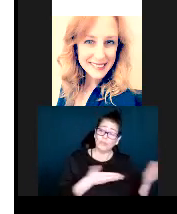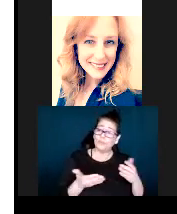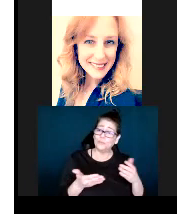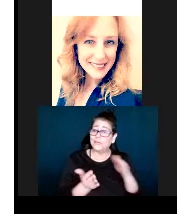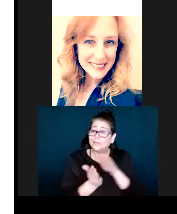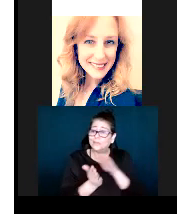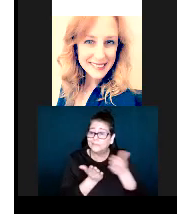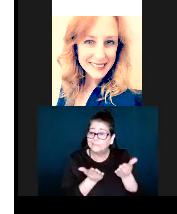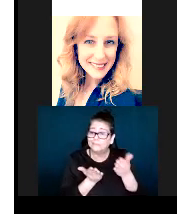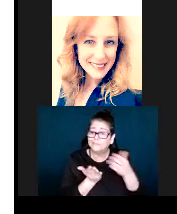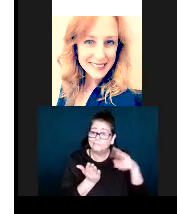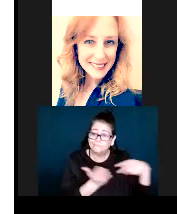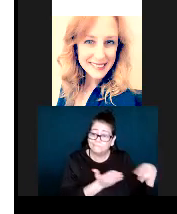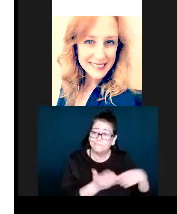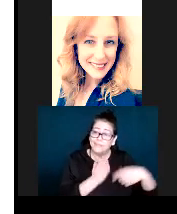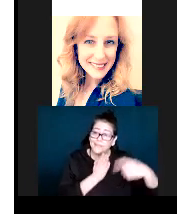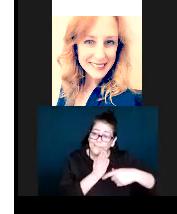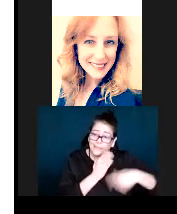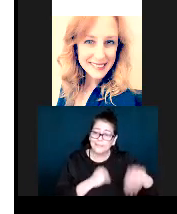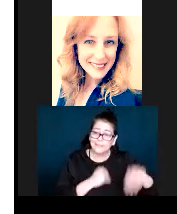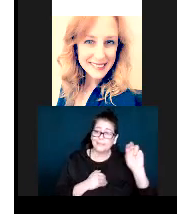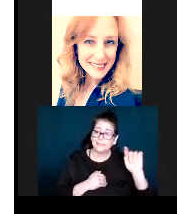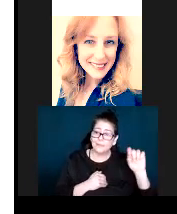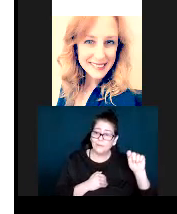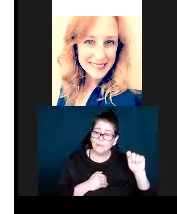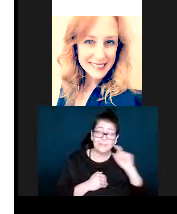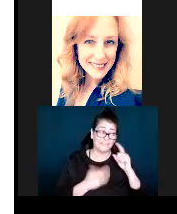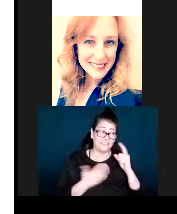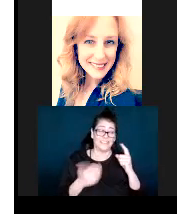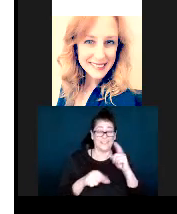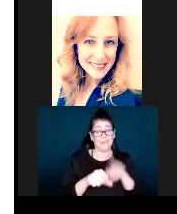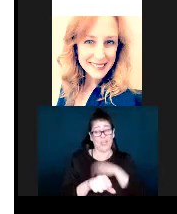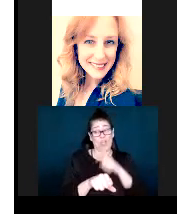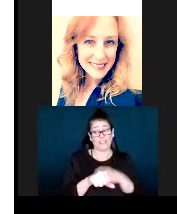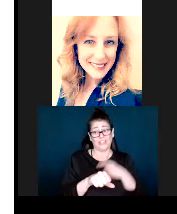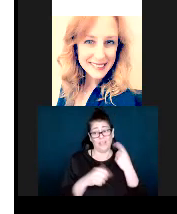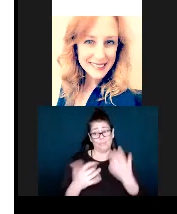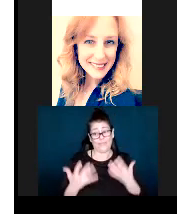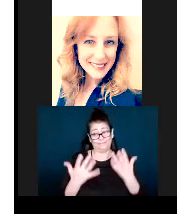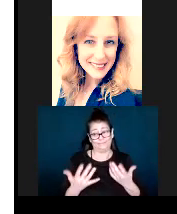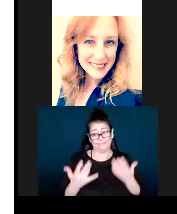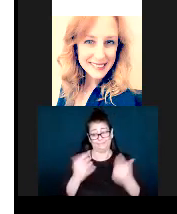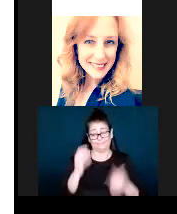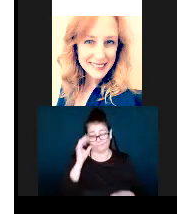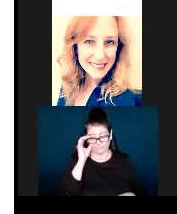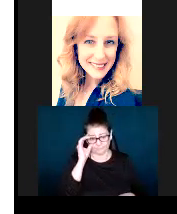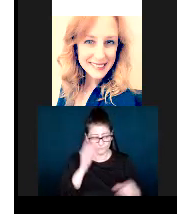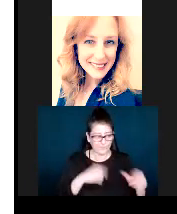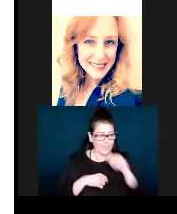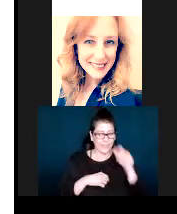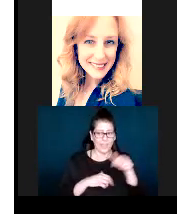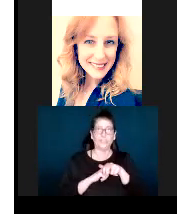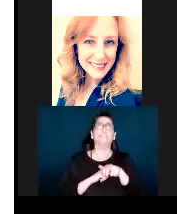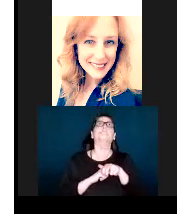something to read, a magazine to look at. We could be there for a really long time waiting. And so they weren't just sitting there with nothing